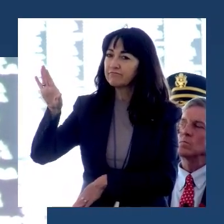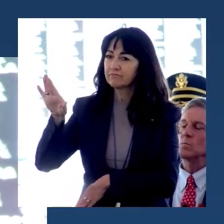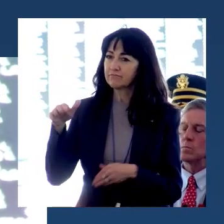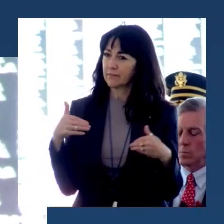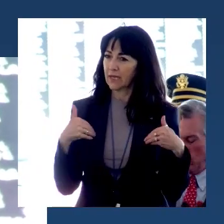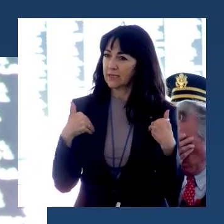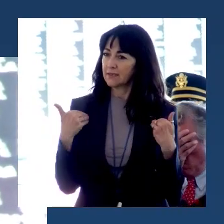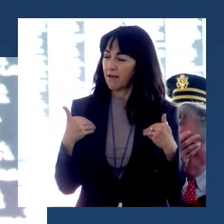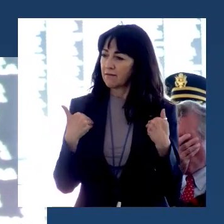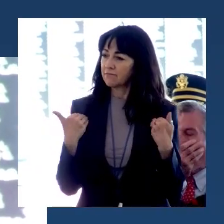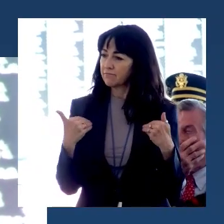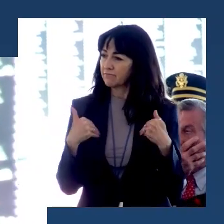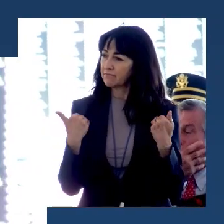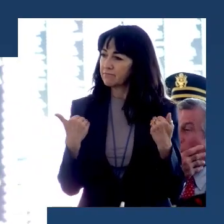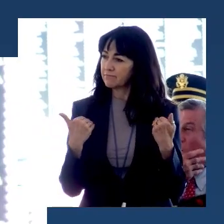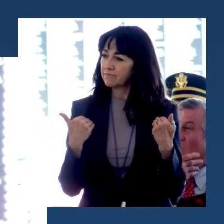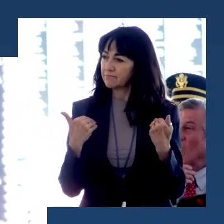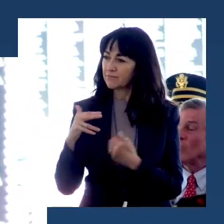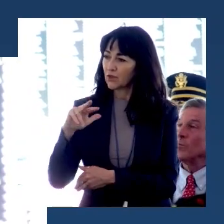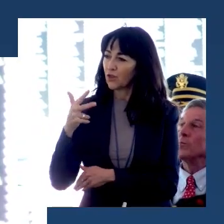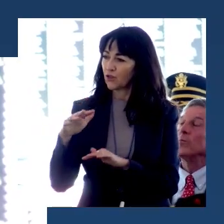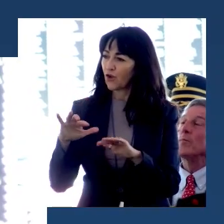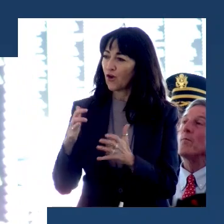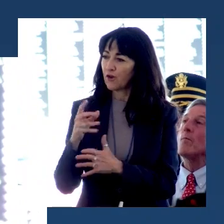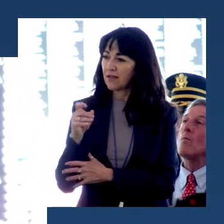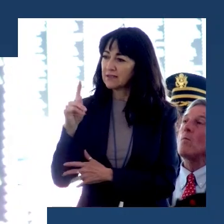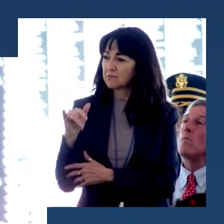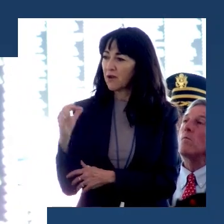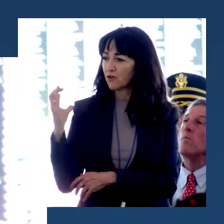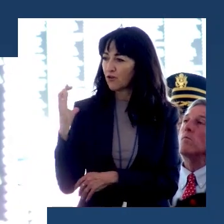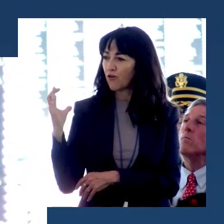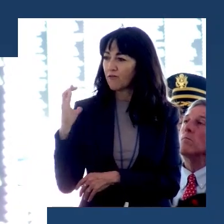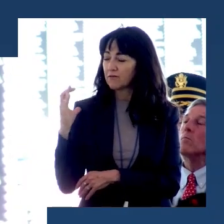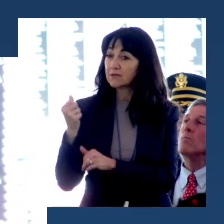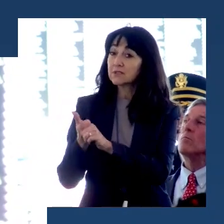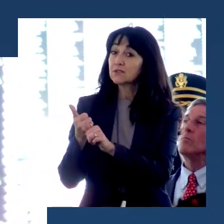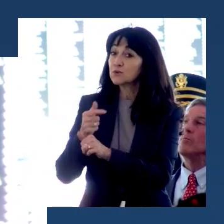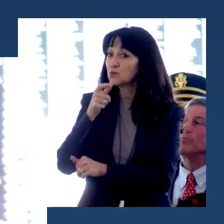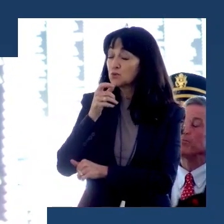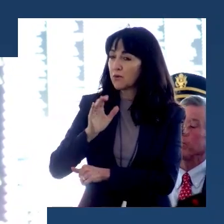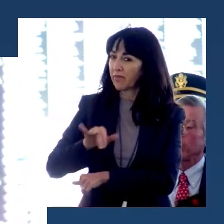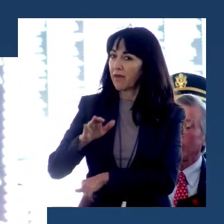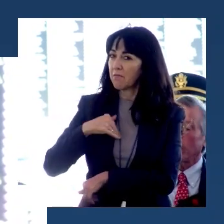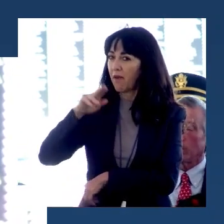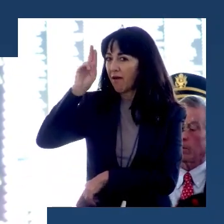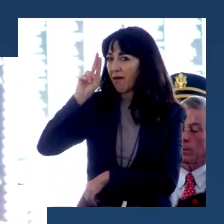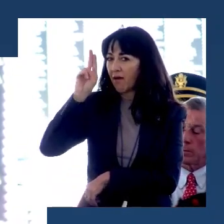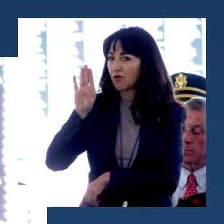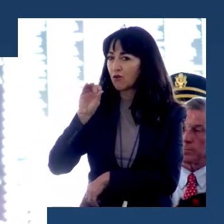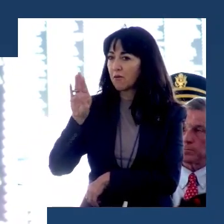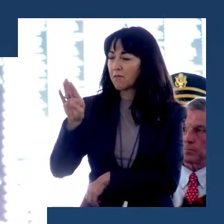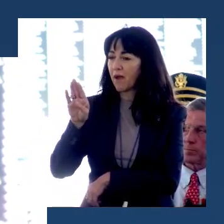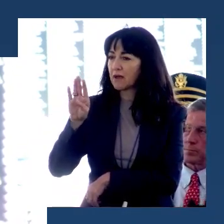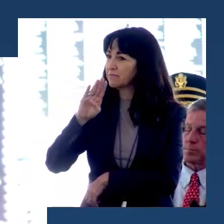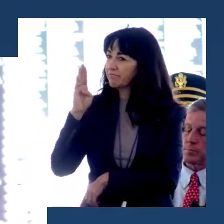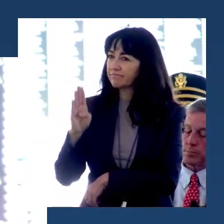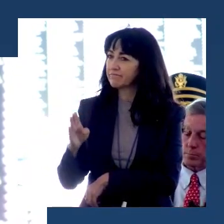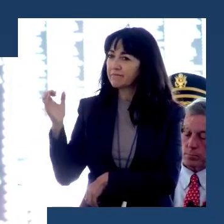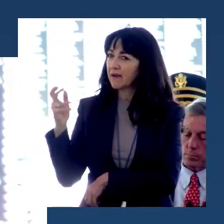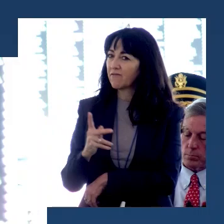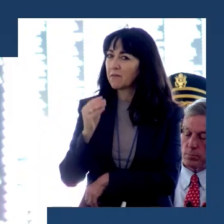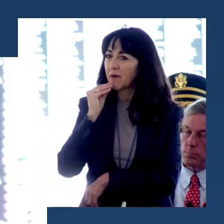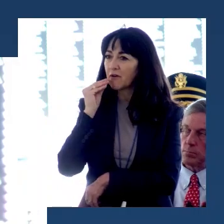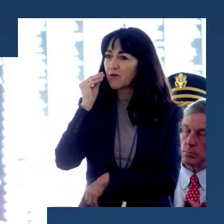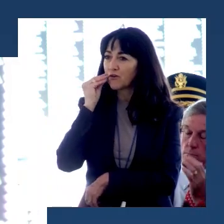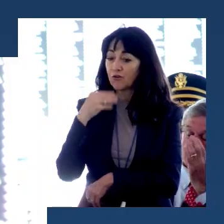young third class petty officer, who was my uncle Bob, who never made it back. My mother,